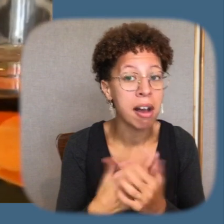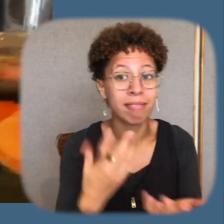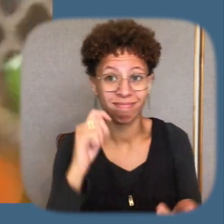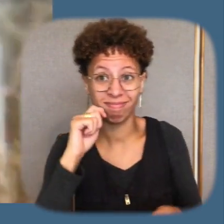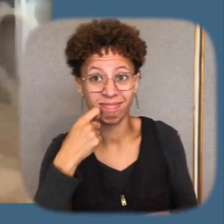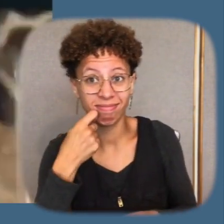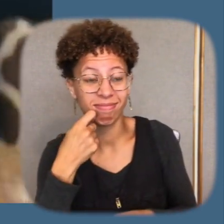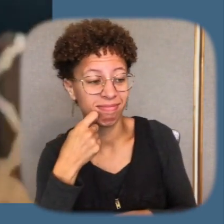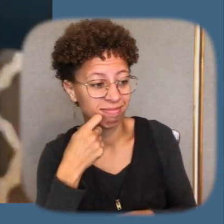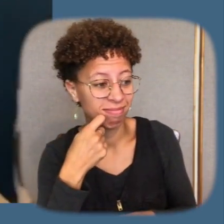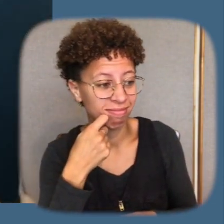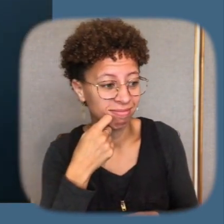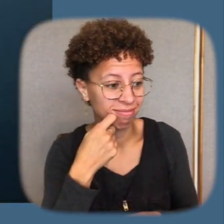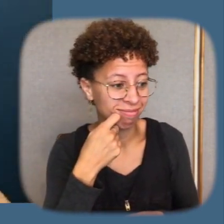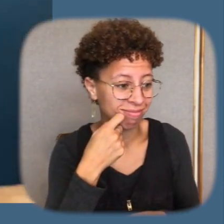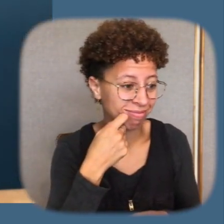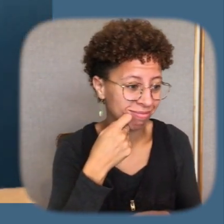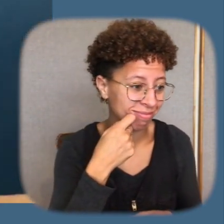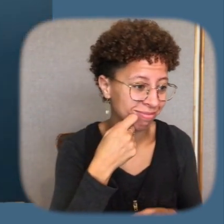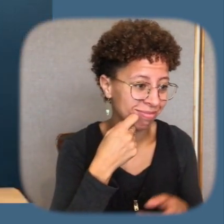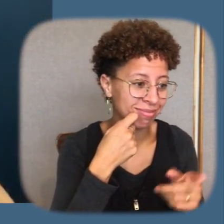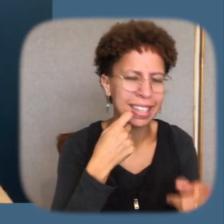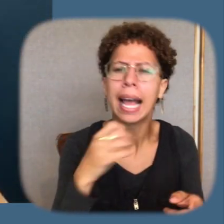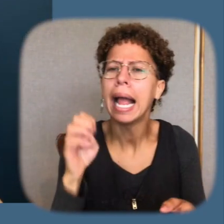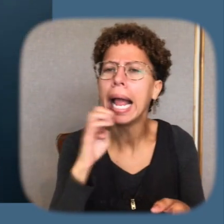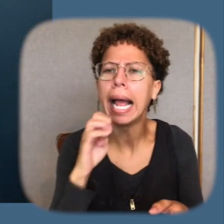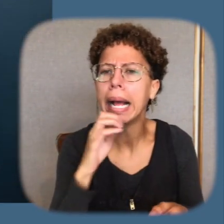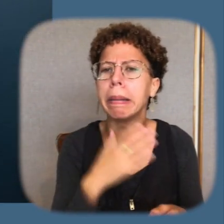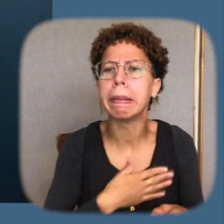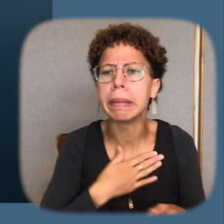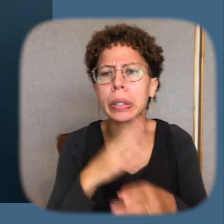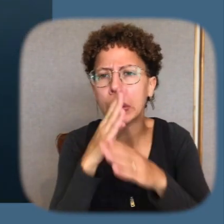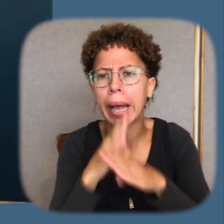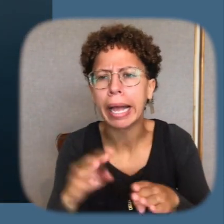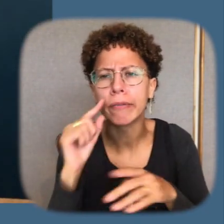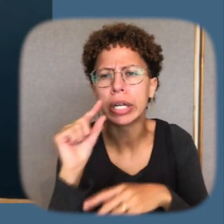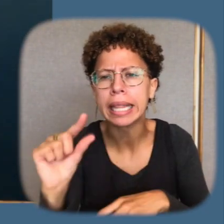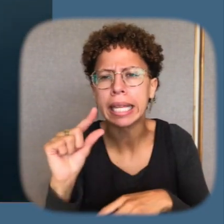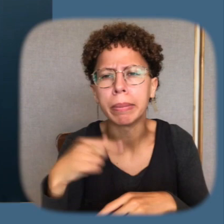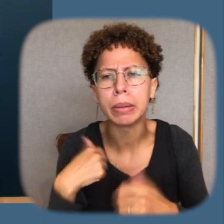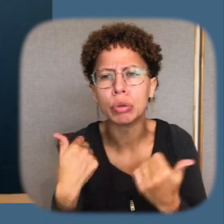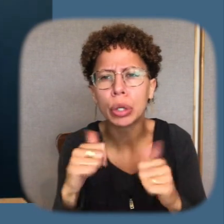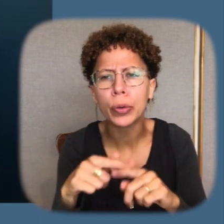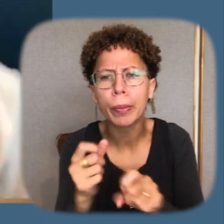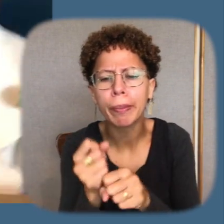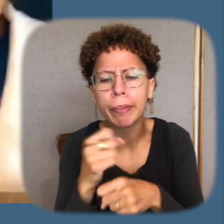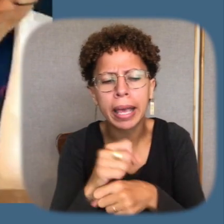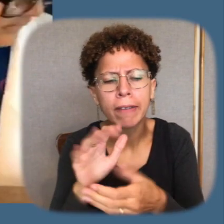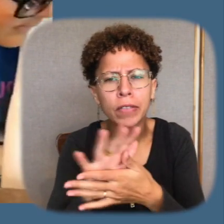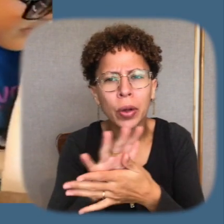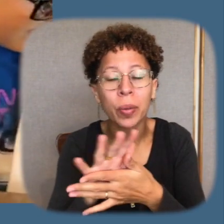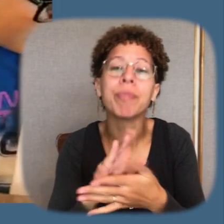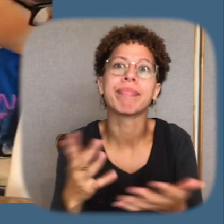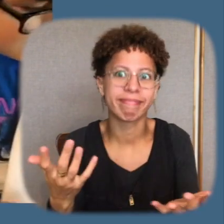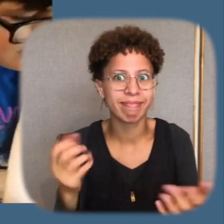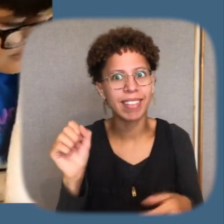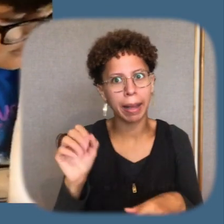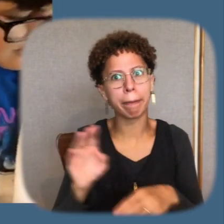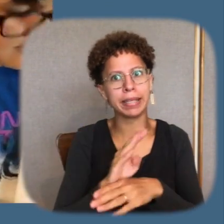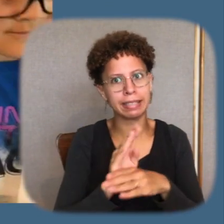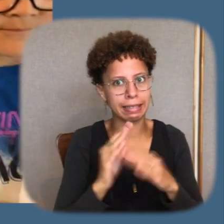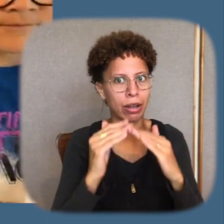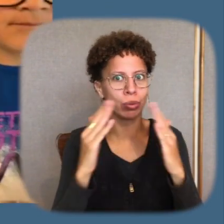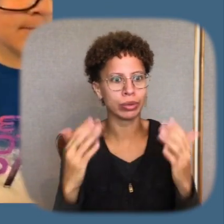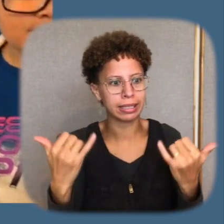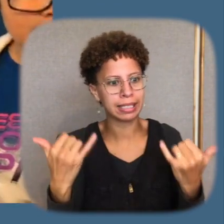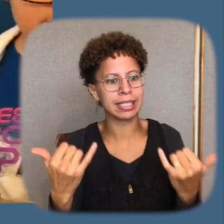Very cool. Cassie, I'm trying to go right now. Can you please be quiet for just a little bit? Well, we have lots going on here today, and we